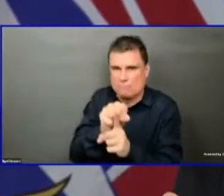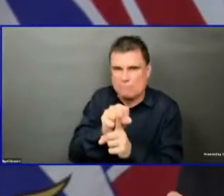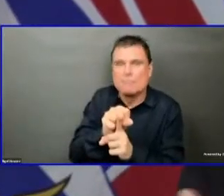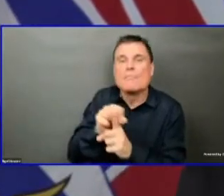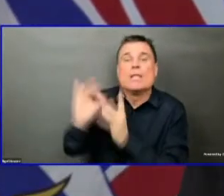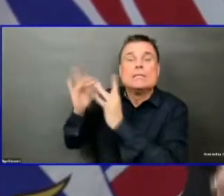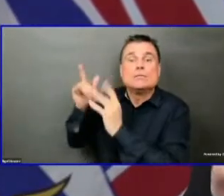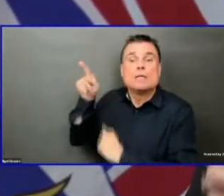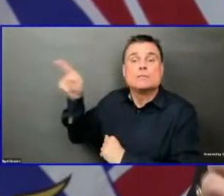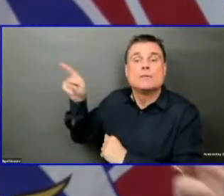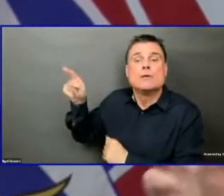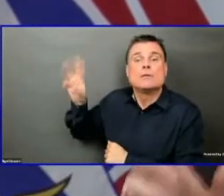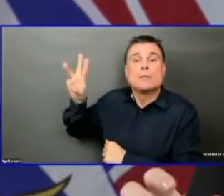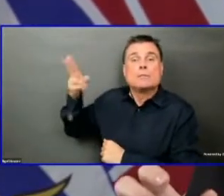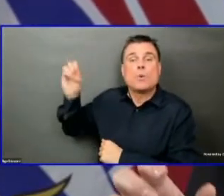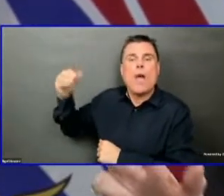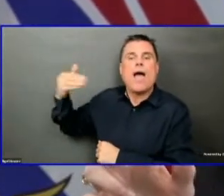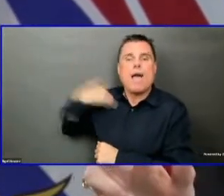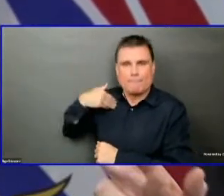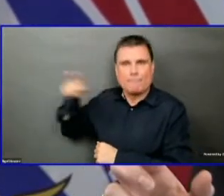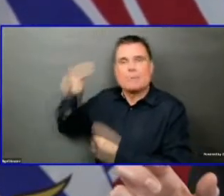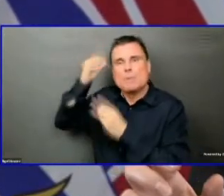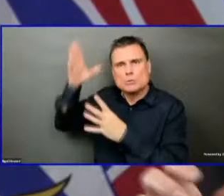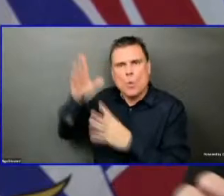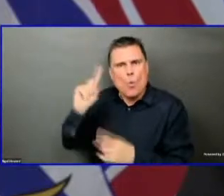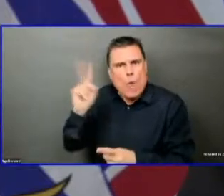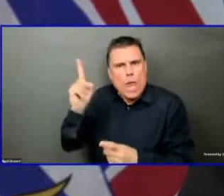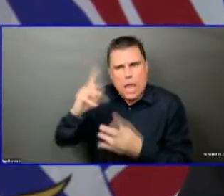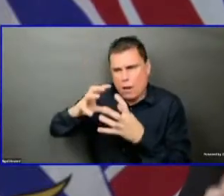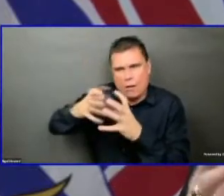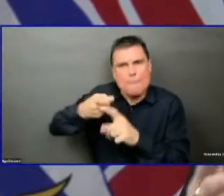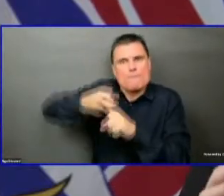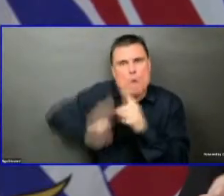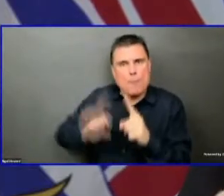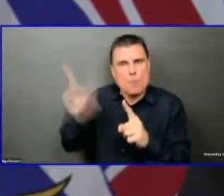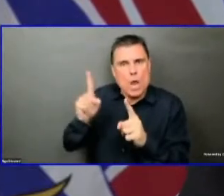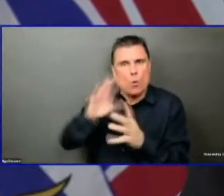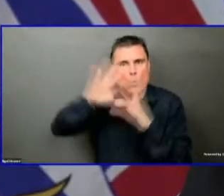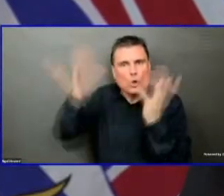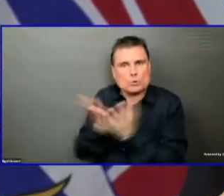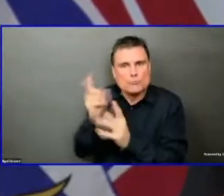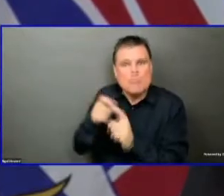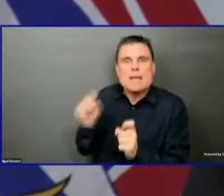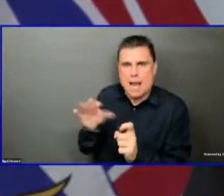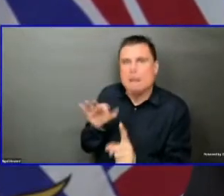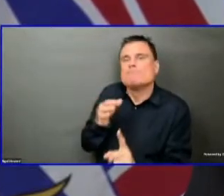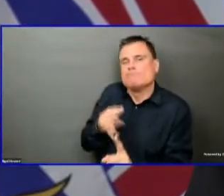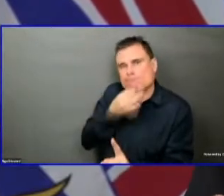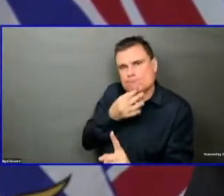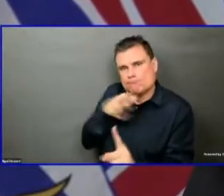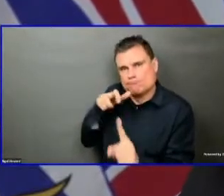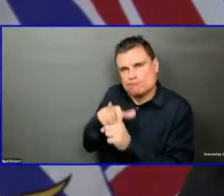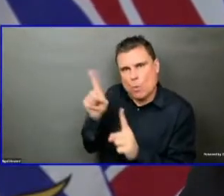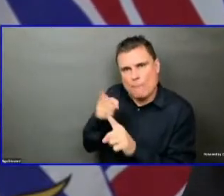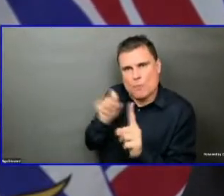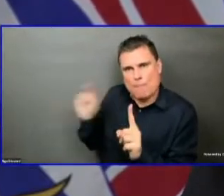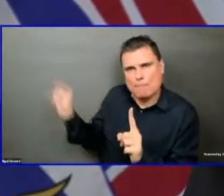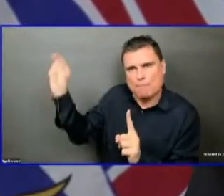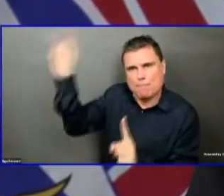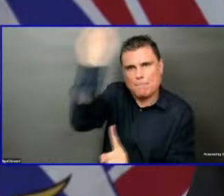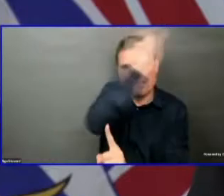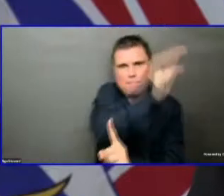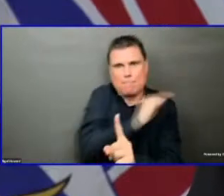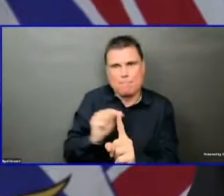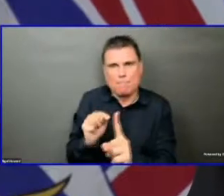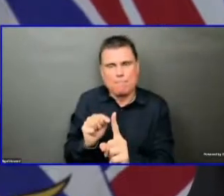of concern. And there's specific pieces of the, I believe it was 17 different mutations in the